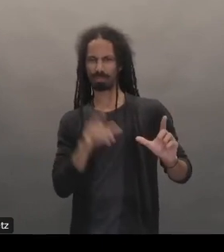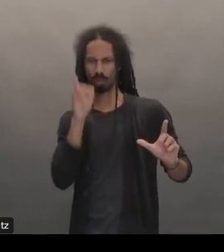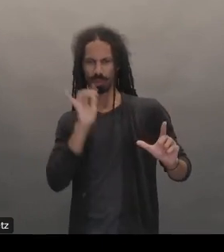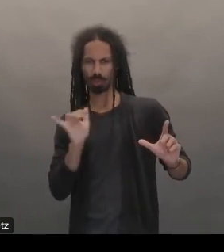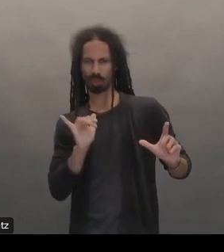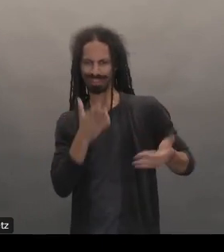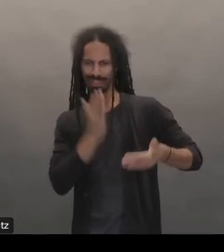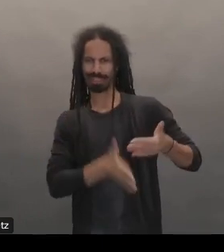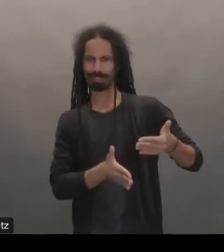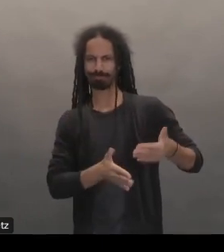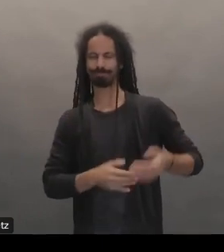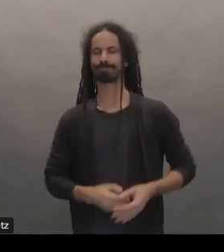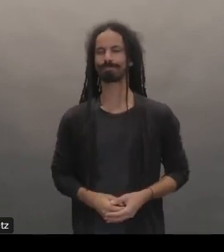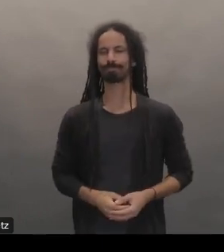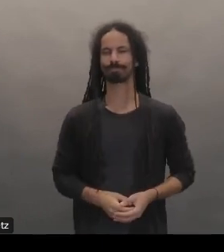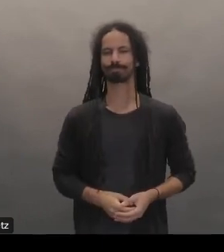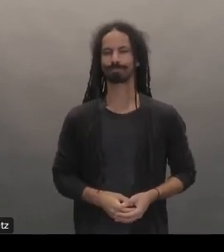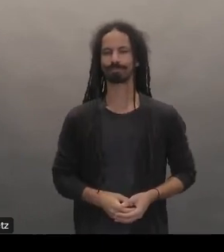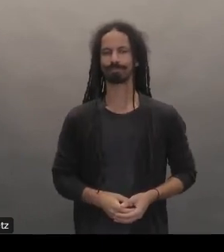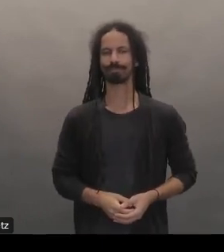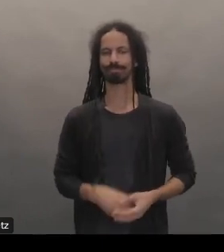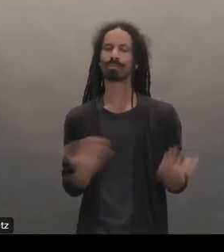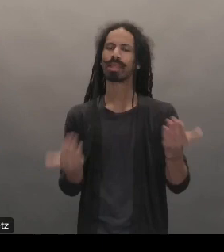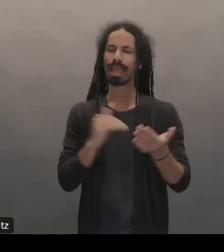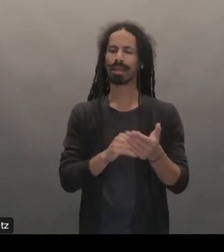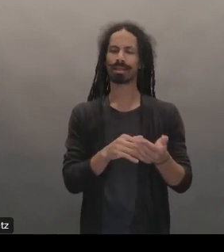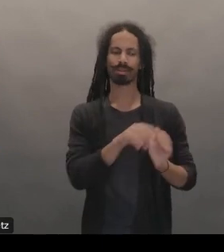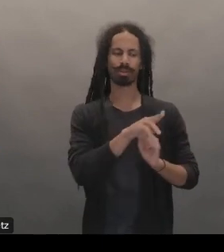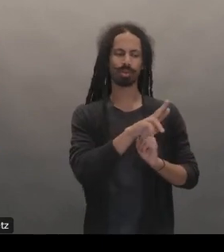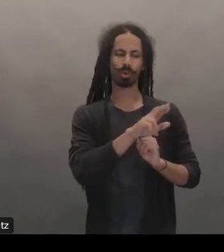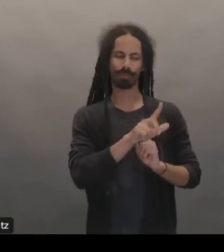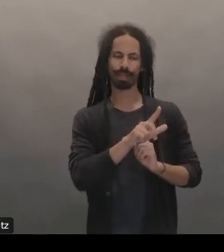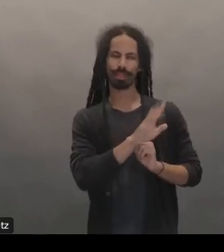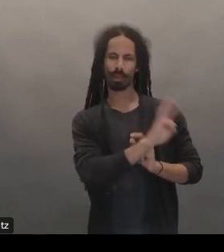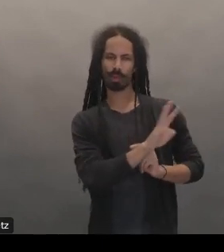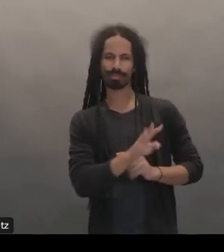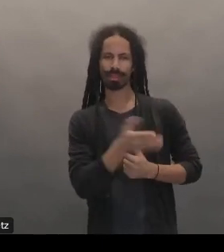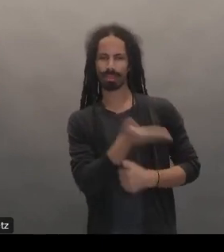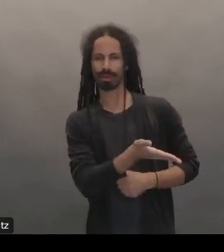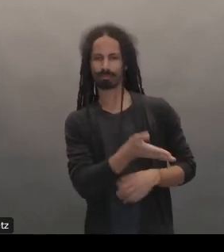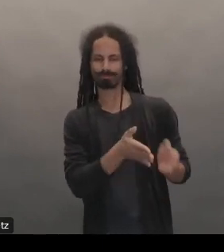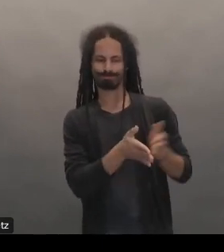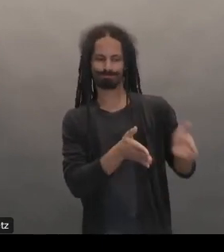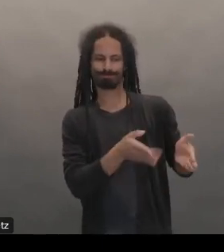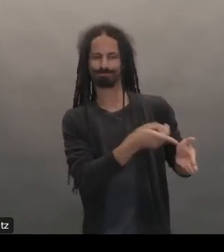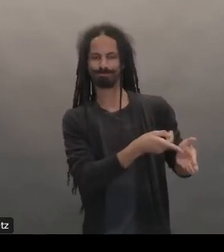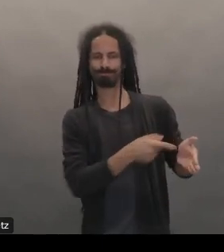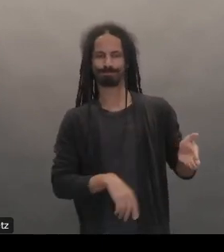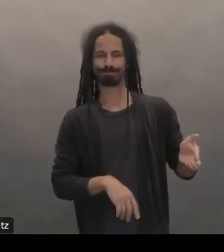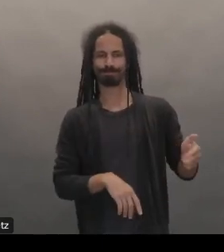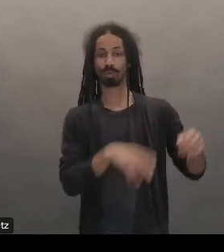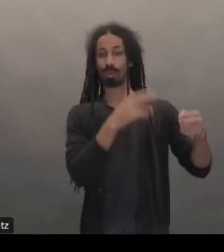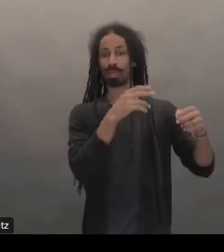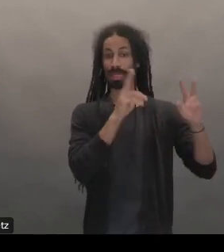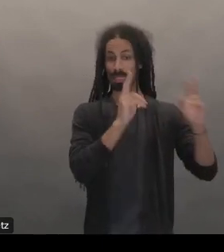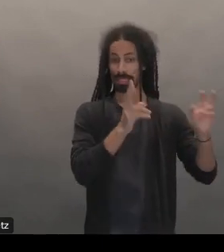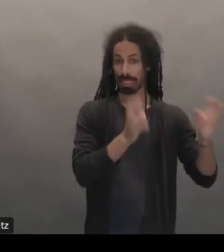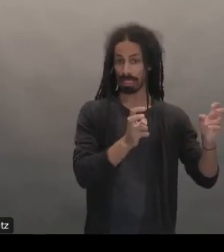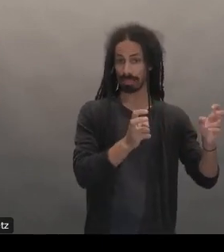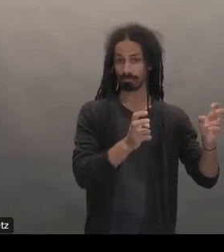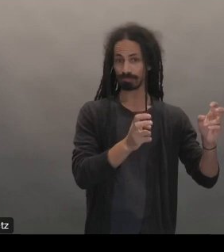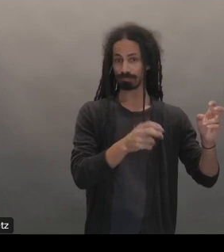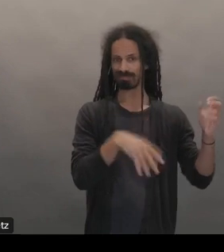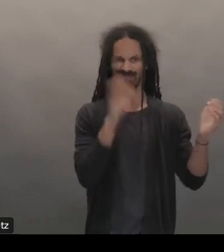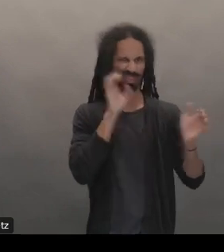end. And of course, there's the URL there. I should have said that as well before the copyright. So we have the title with the photograph, because that's what it